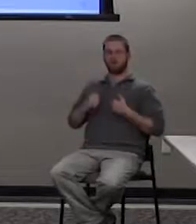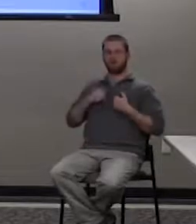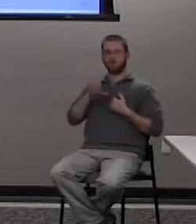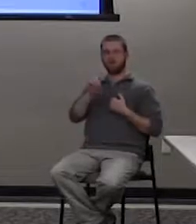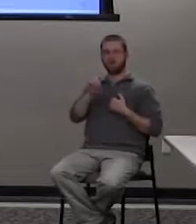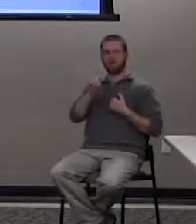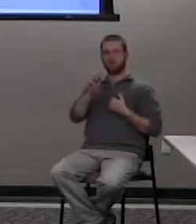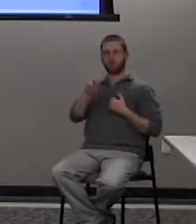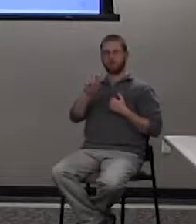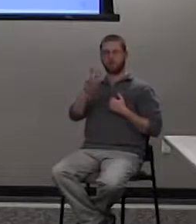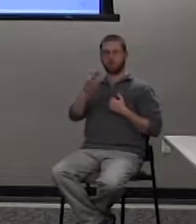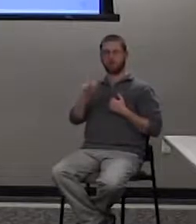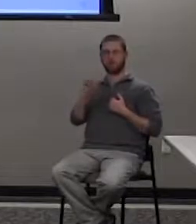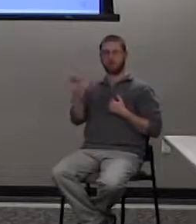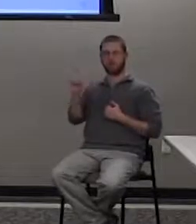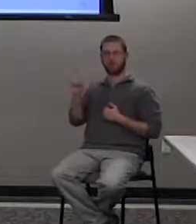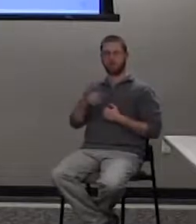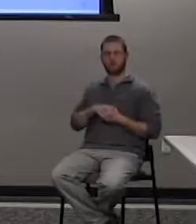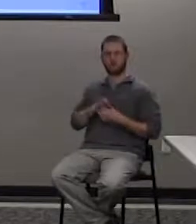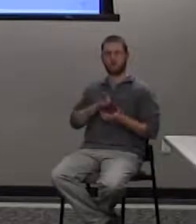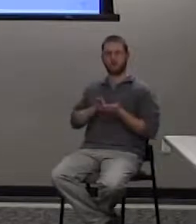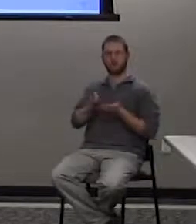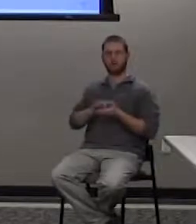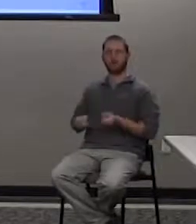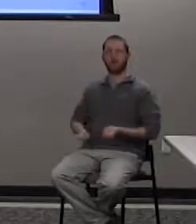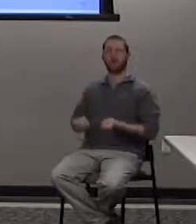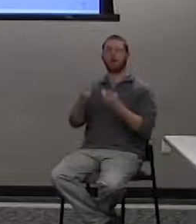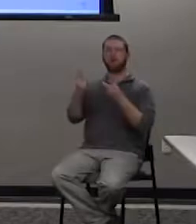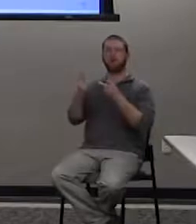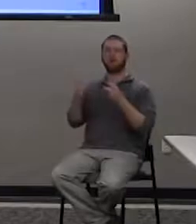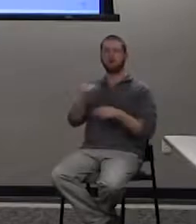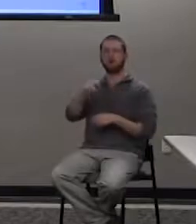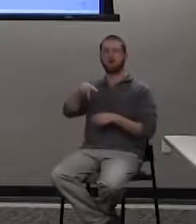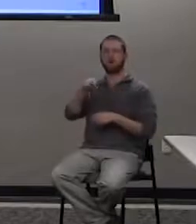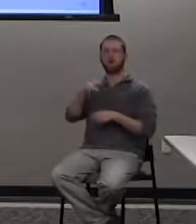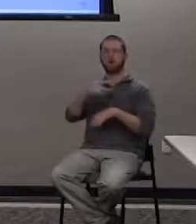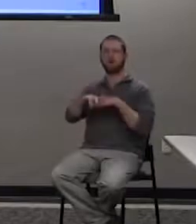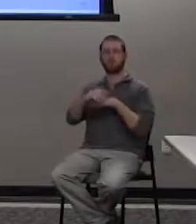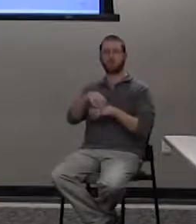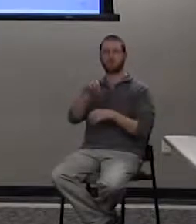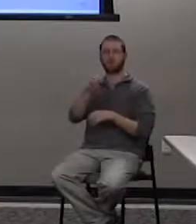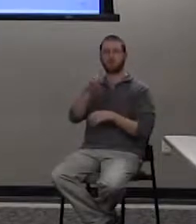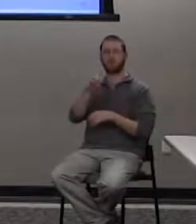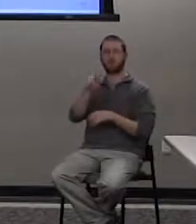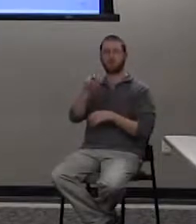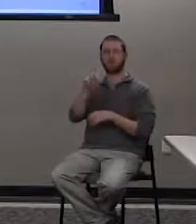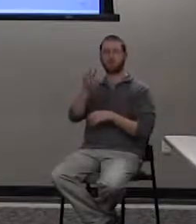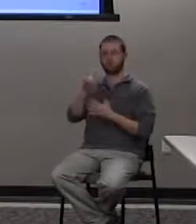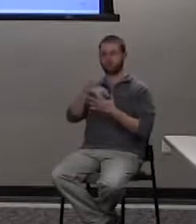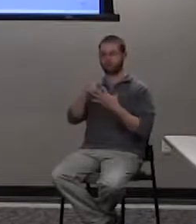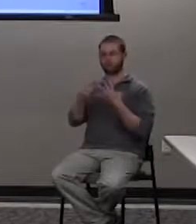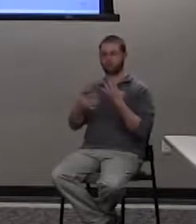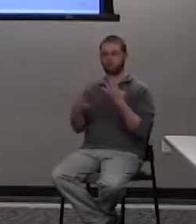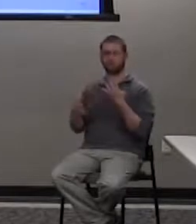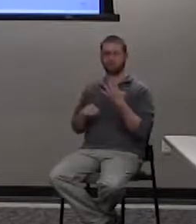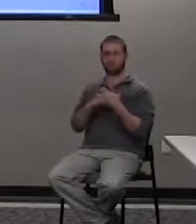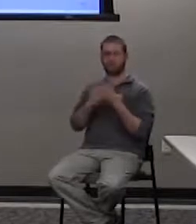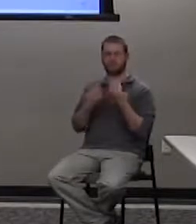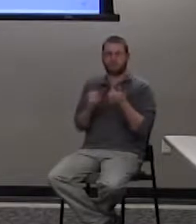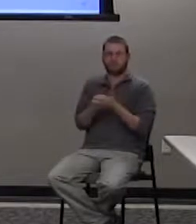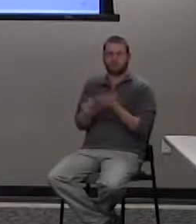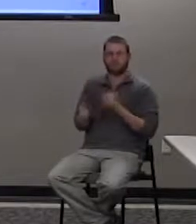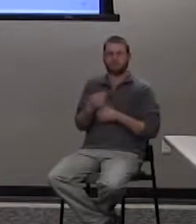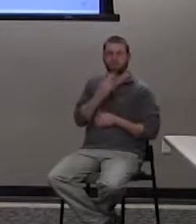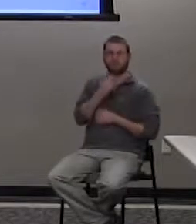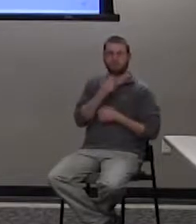that happen for me? You could probably count on one hand how many apartments there are in downtown Danville, if I had to guess. And so